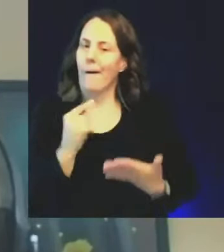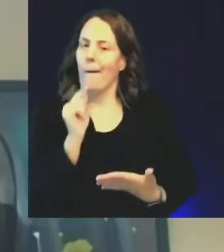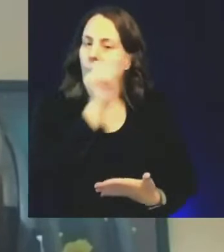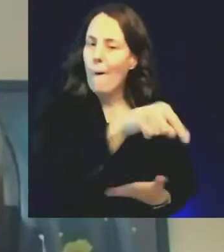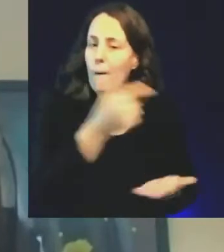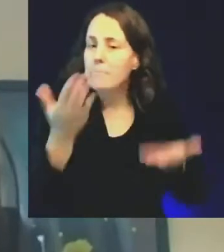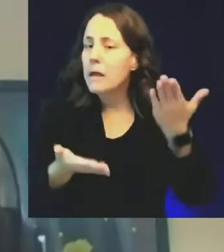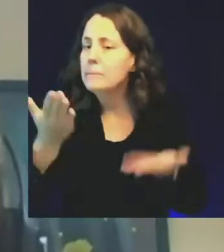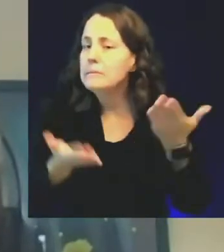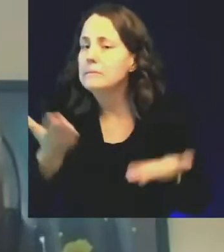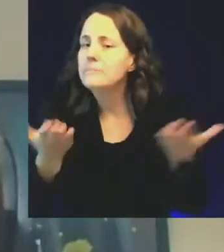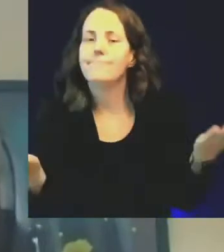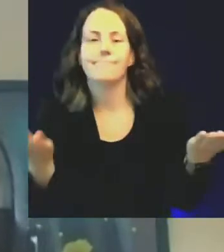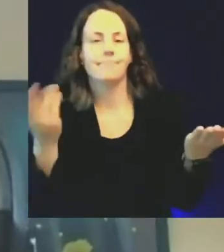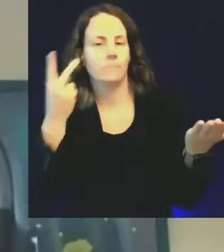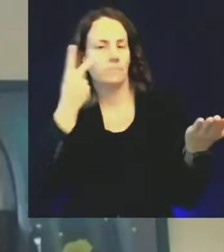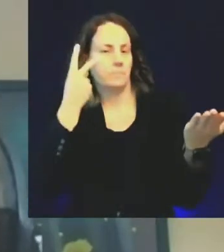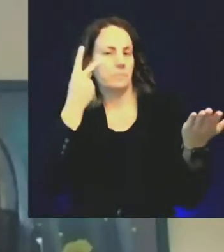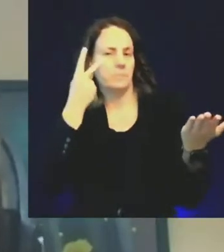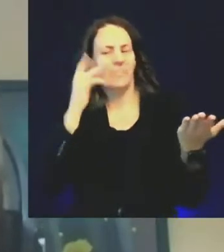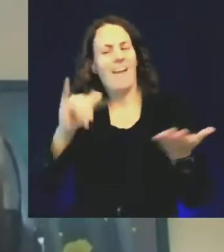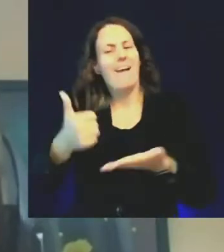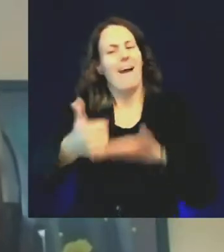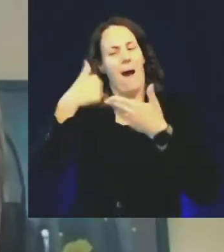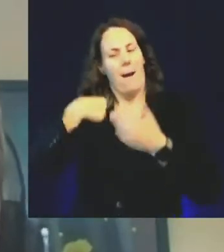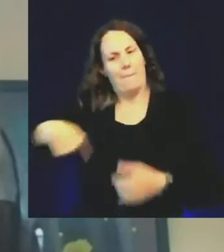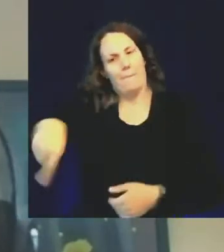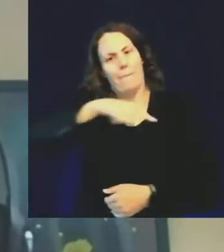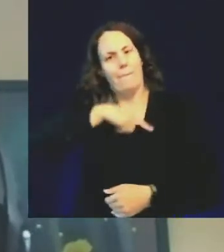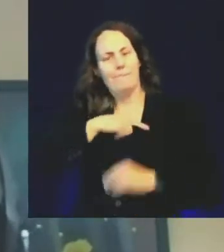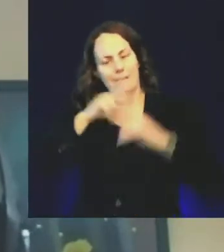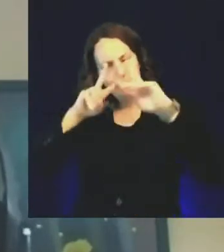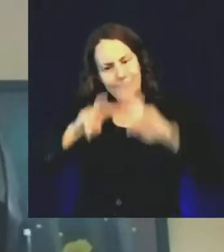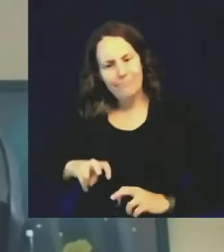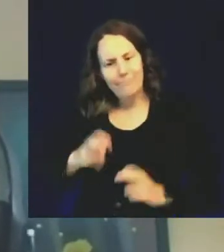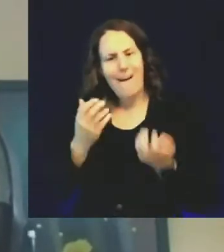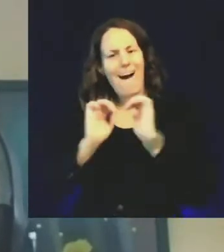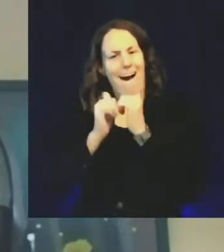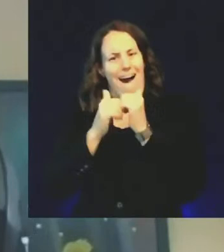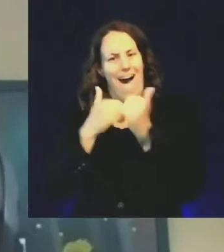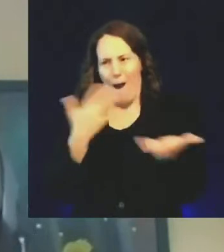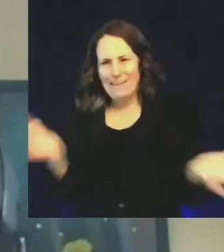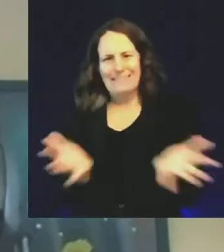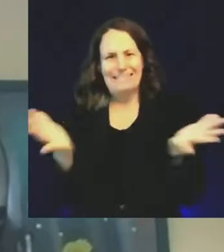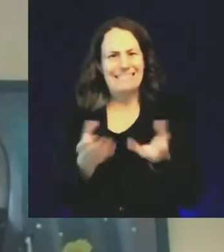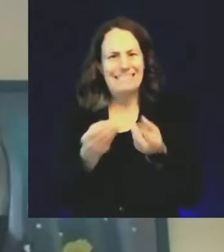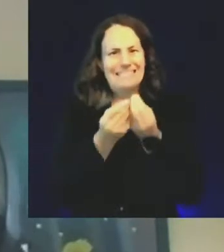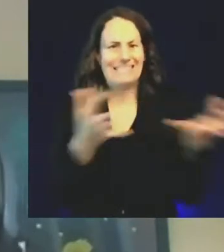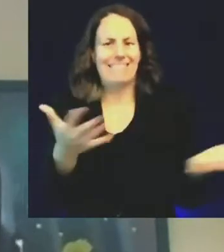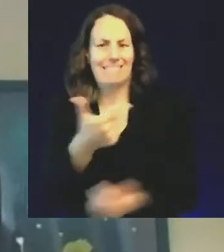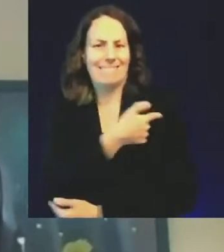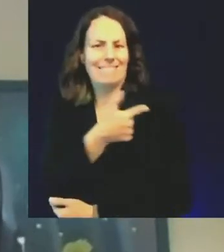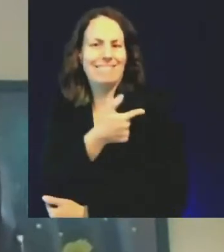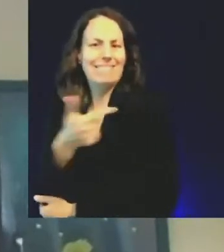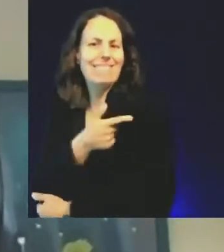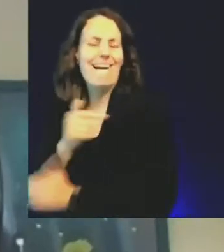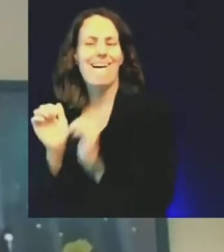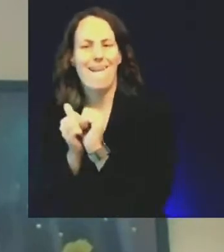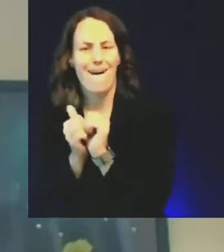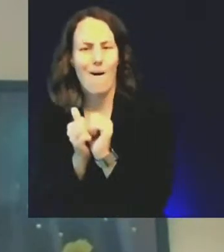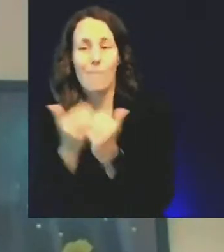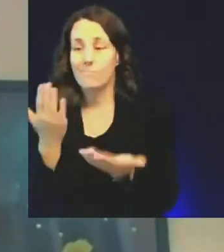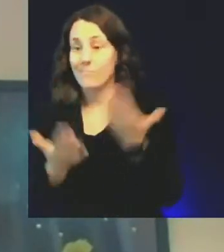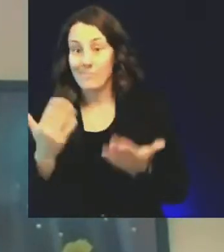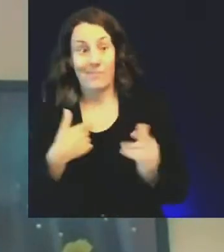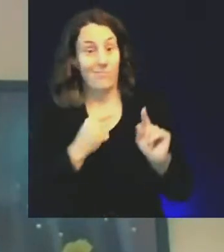doing, actually going out and knocking on doors and going door to door in a neighborhood and talking with people about whether